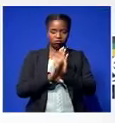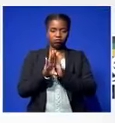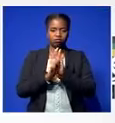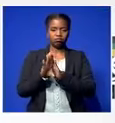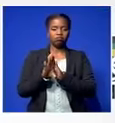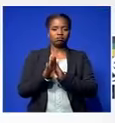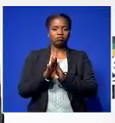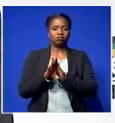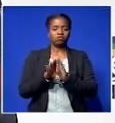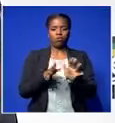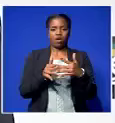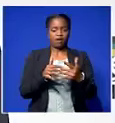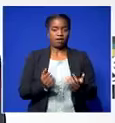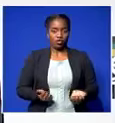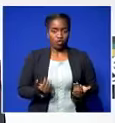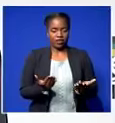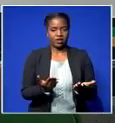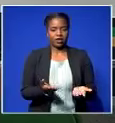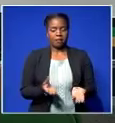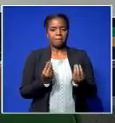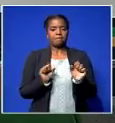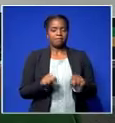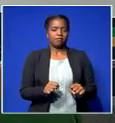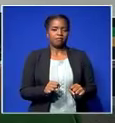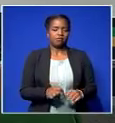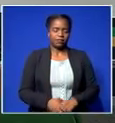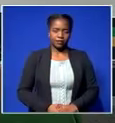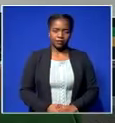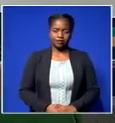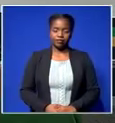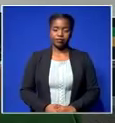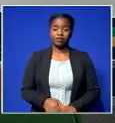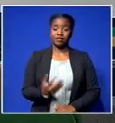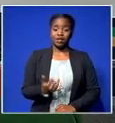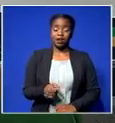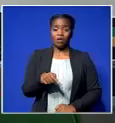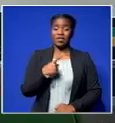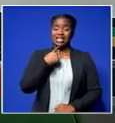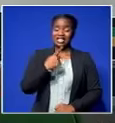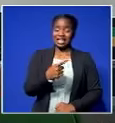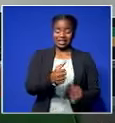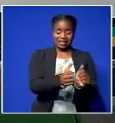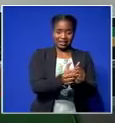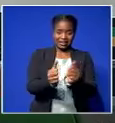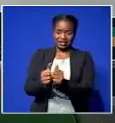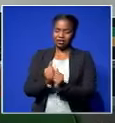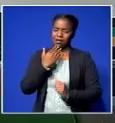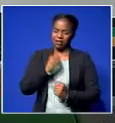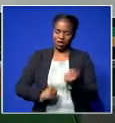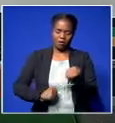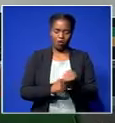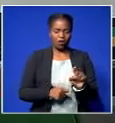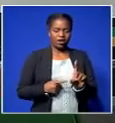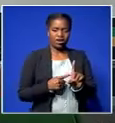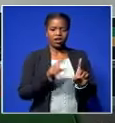much-needed delivery of basic services. The party is calling on its alliance partners to support Mokgoro when